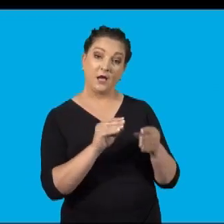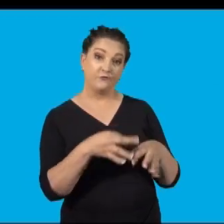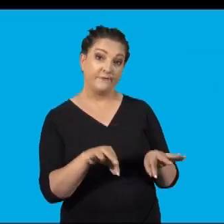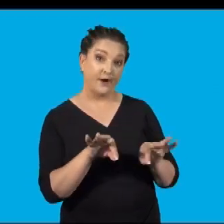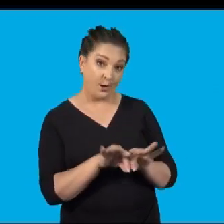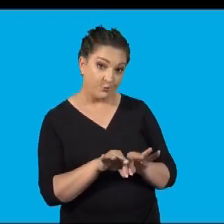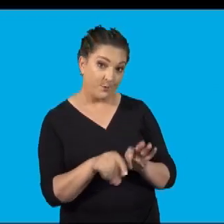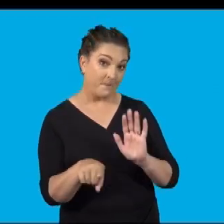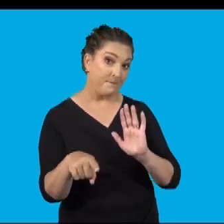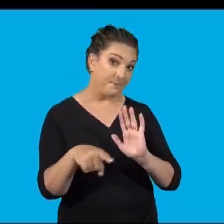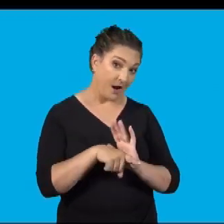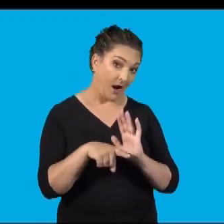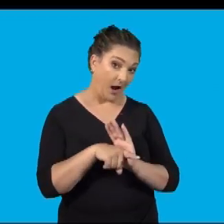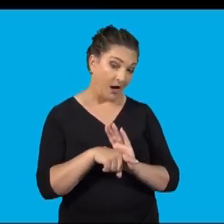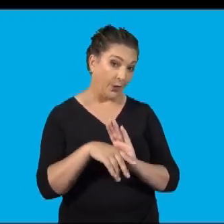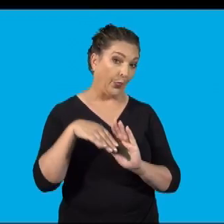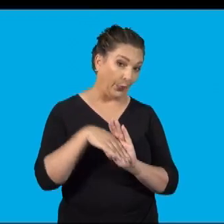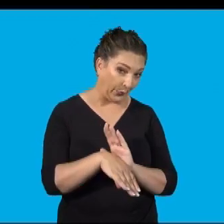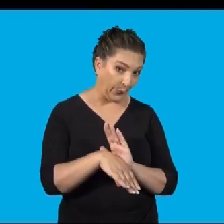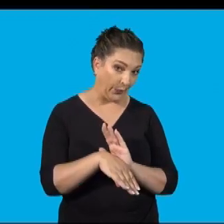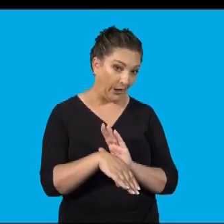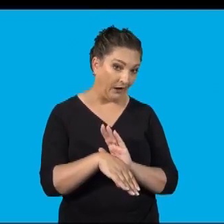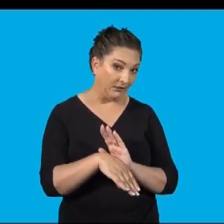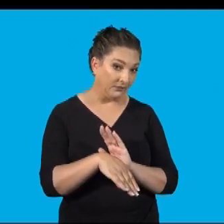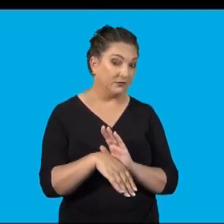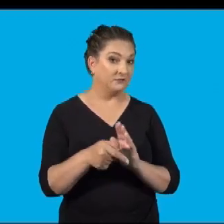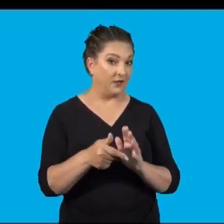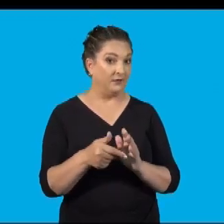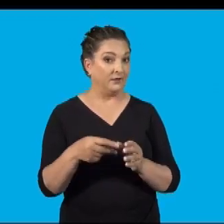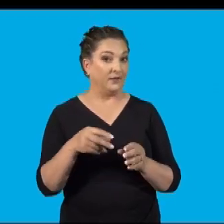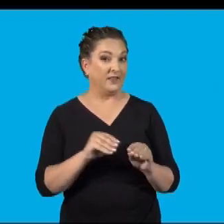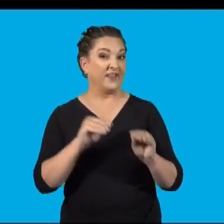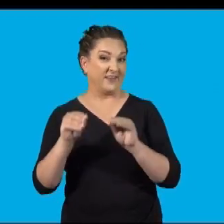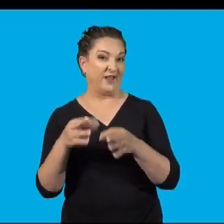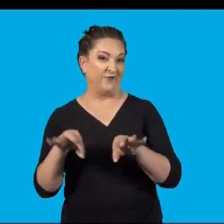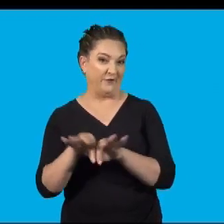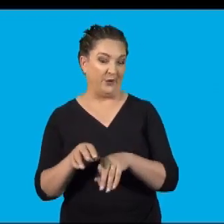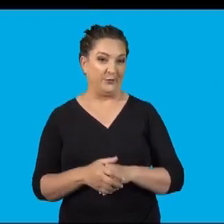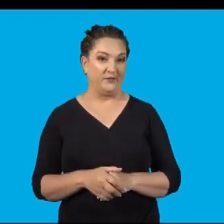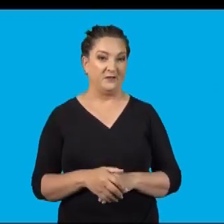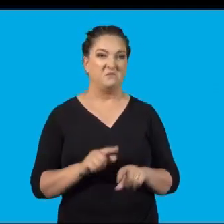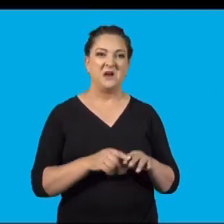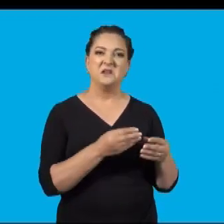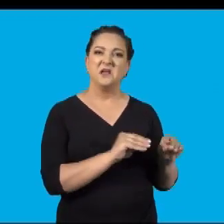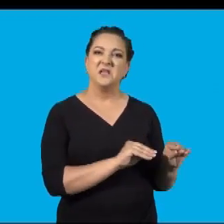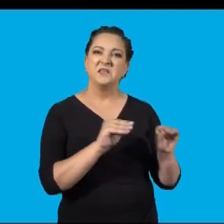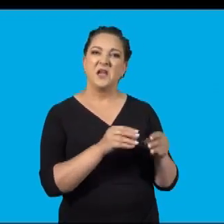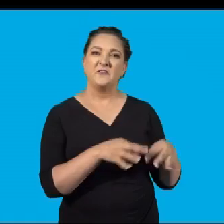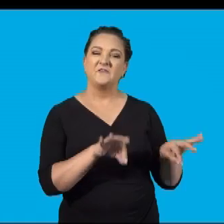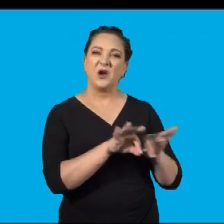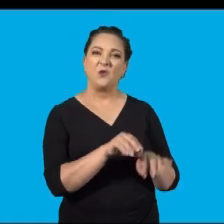carrying value minus depreciation is equal to carrying value. So if I had carrying value